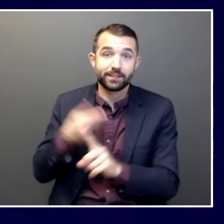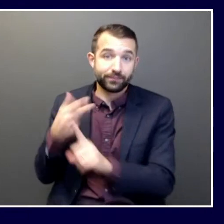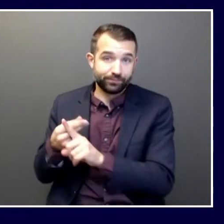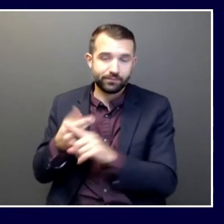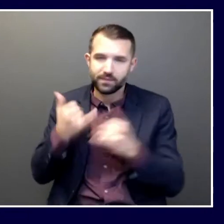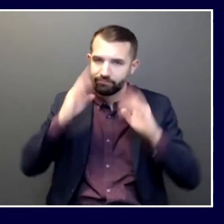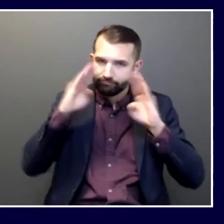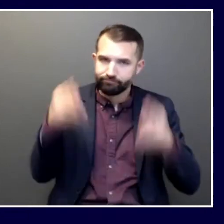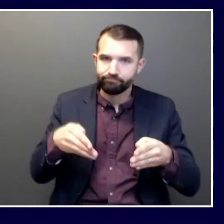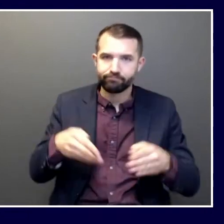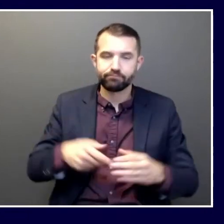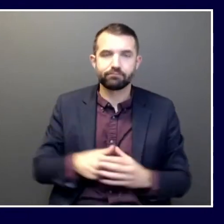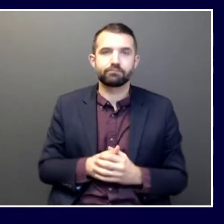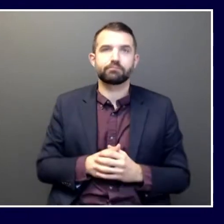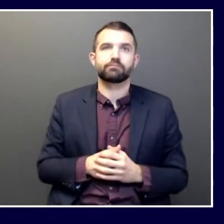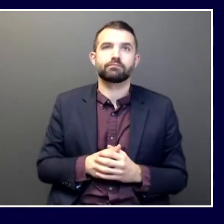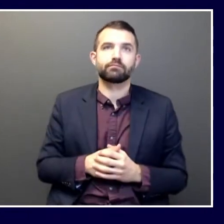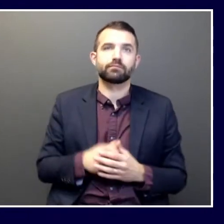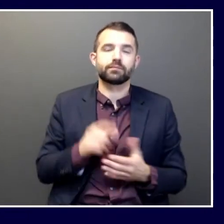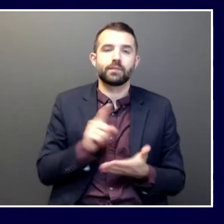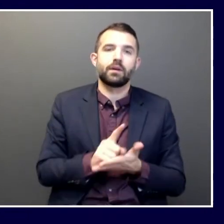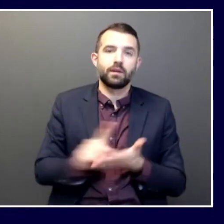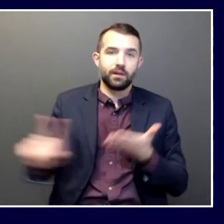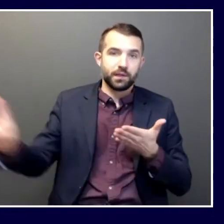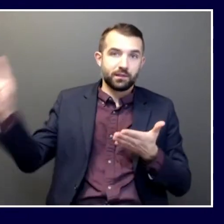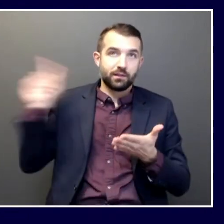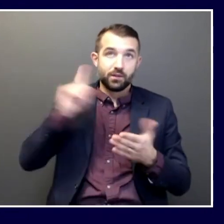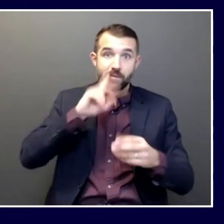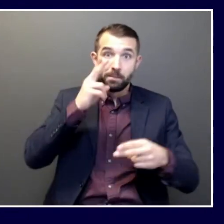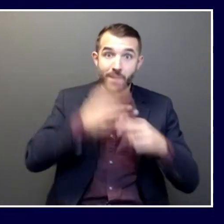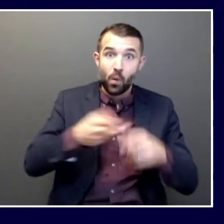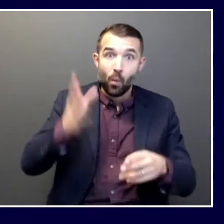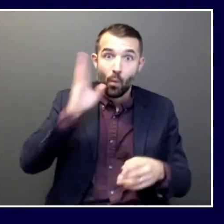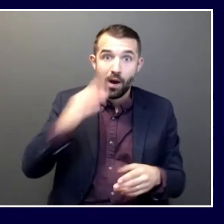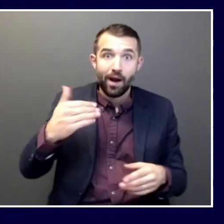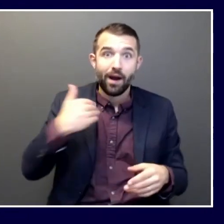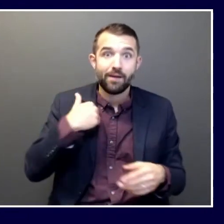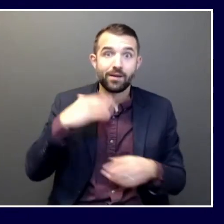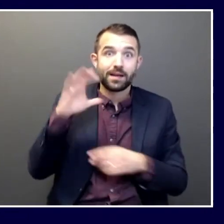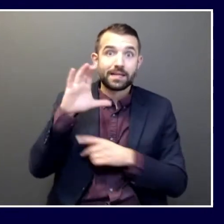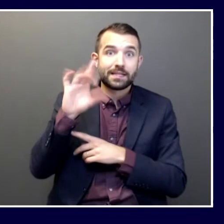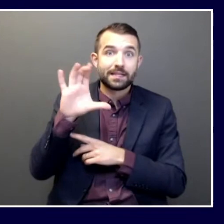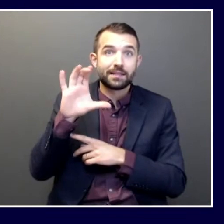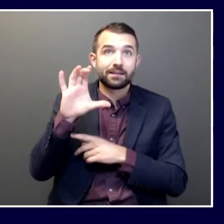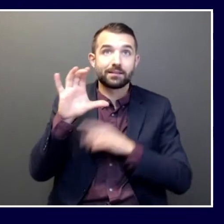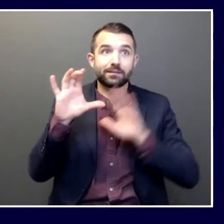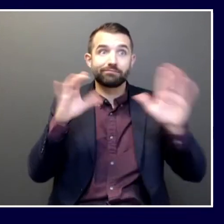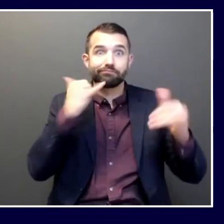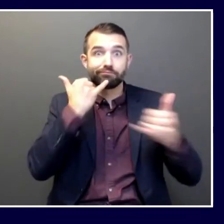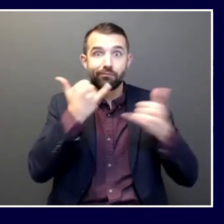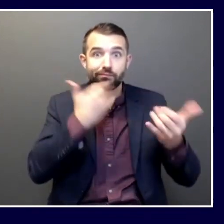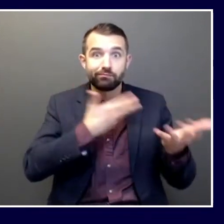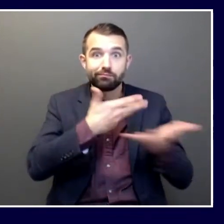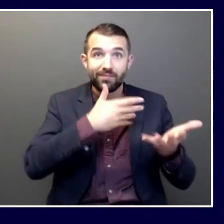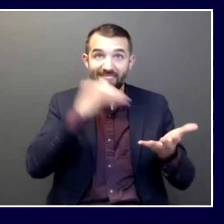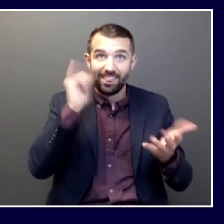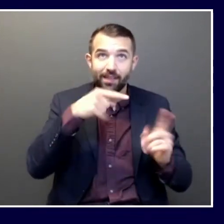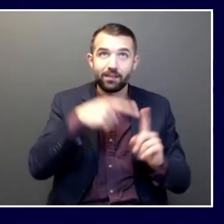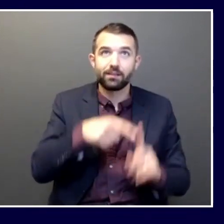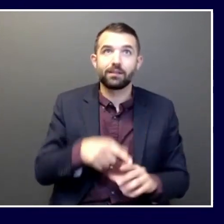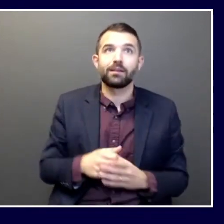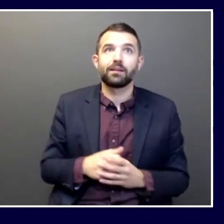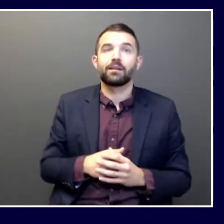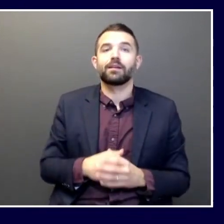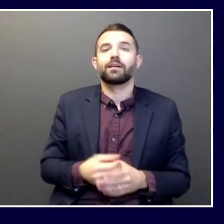about last week, right? You had a call with the CDC to discuss those metrics. That the one you're referencing? Actually, it's a subsequent one to the one that I had a week ago. We've had a